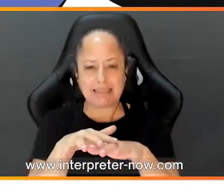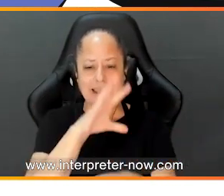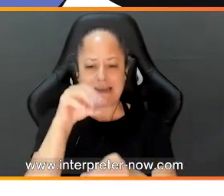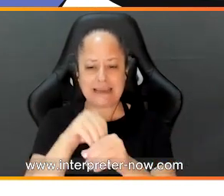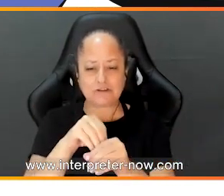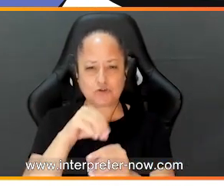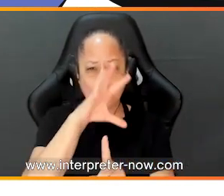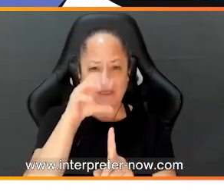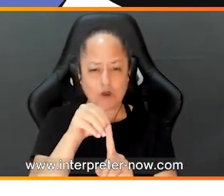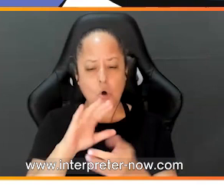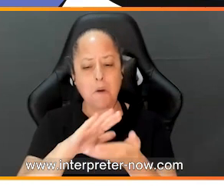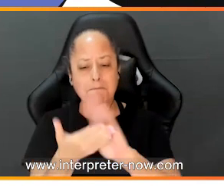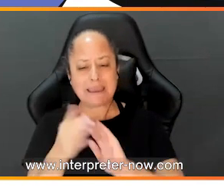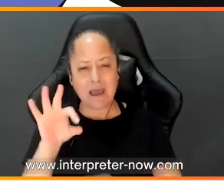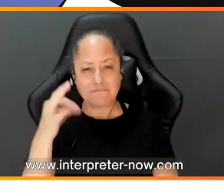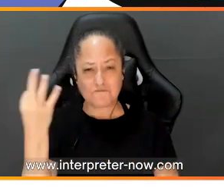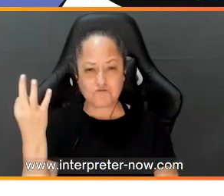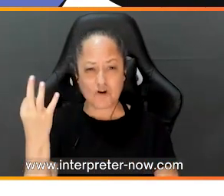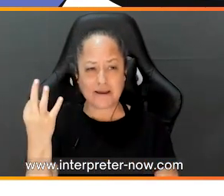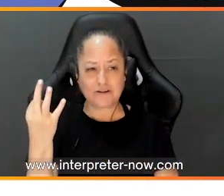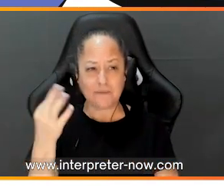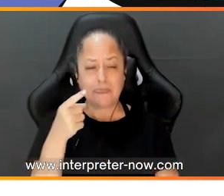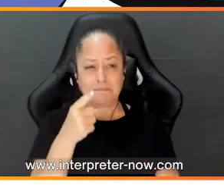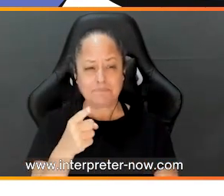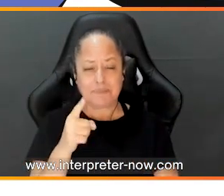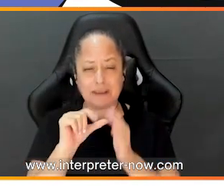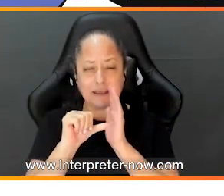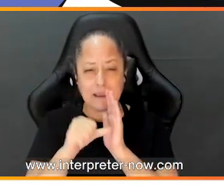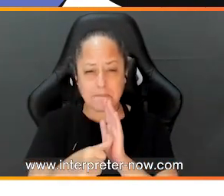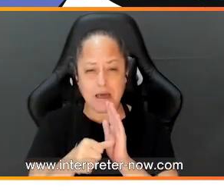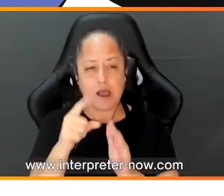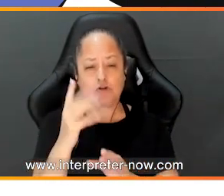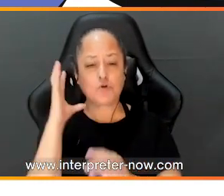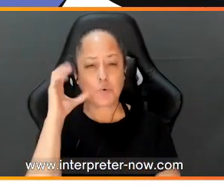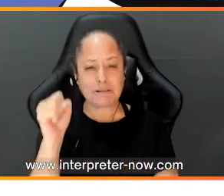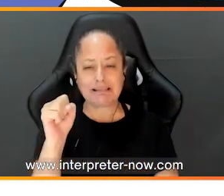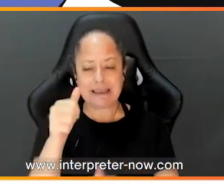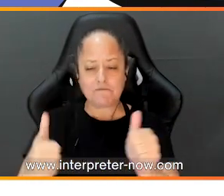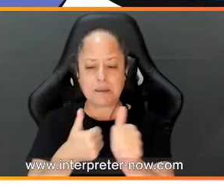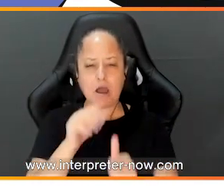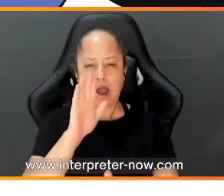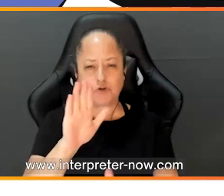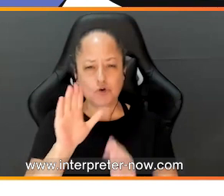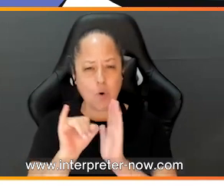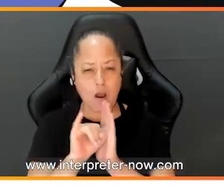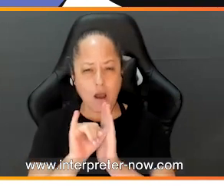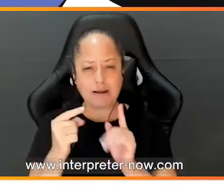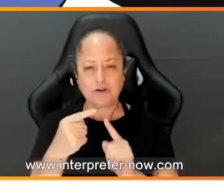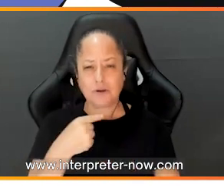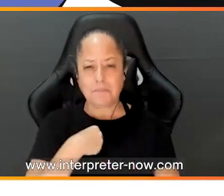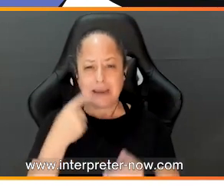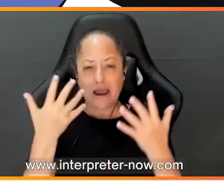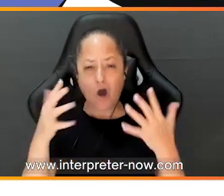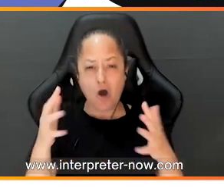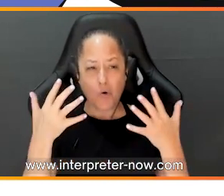assimilate into the culture and should become French. And in a way, it kind of implies that you